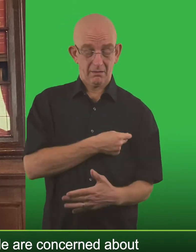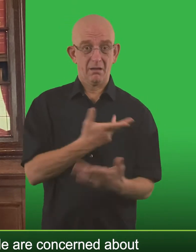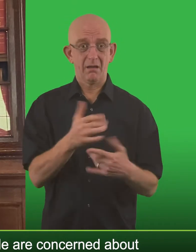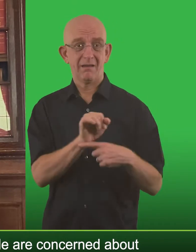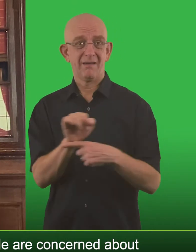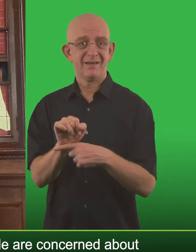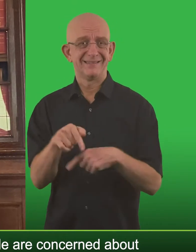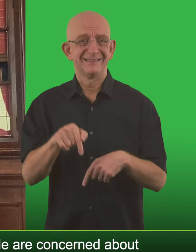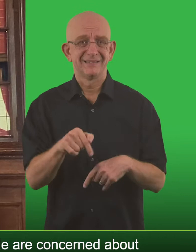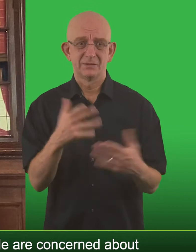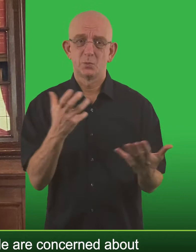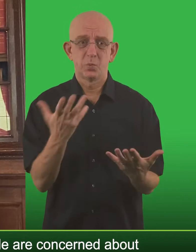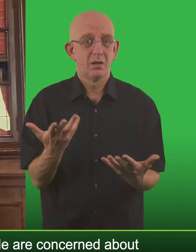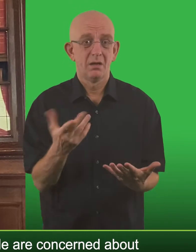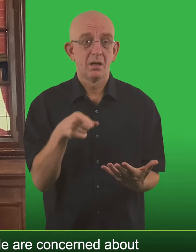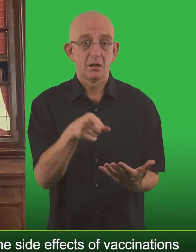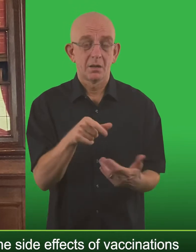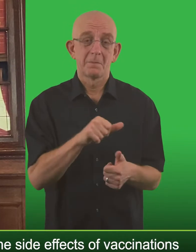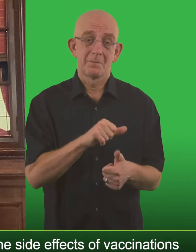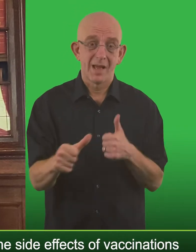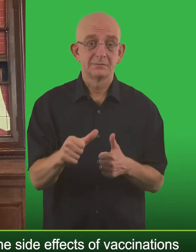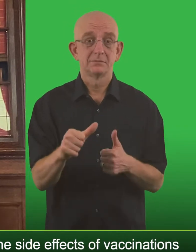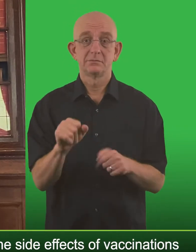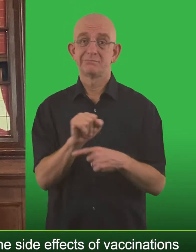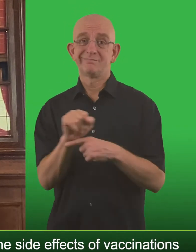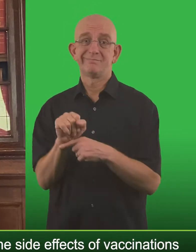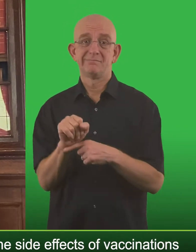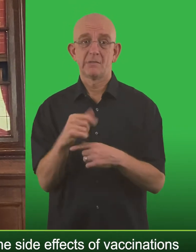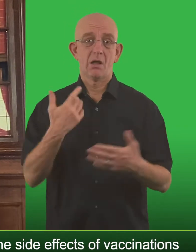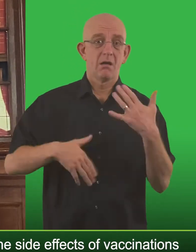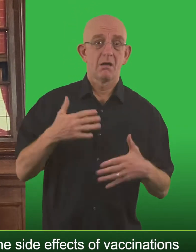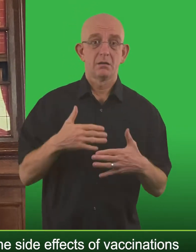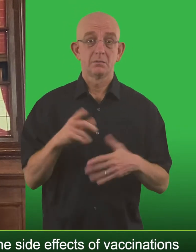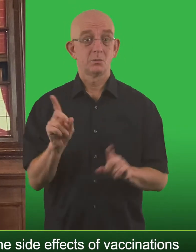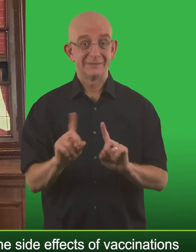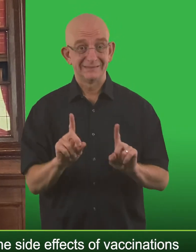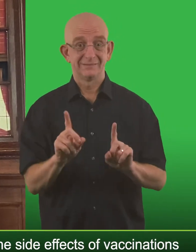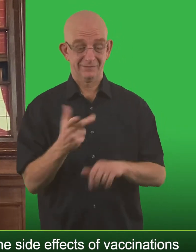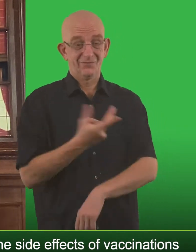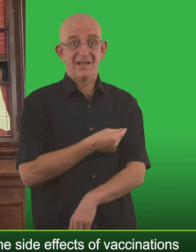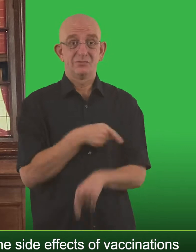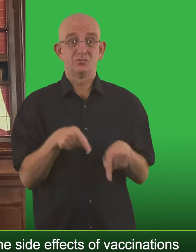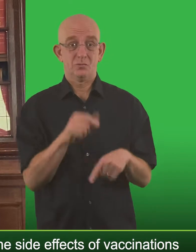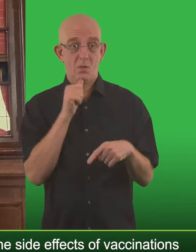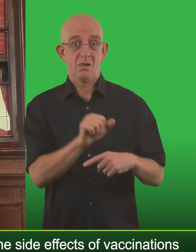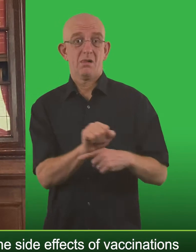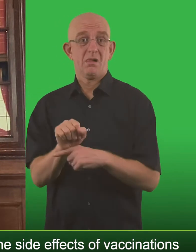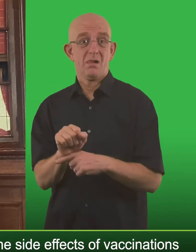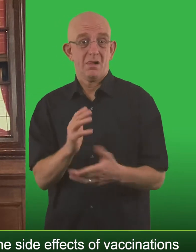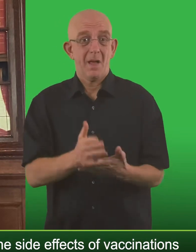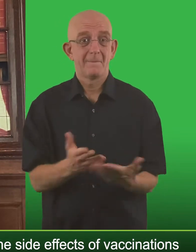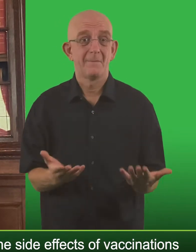if you're infected. So the best way to reduce the what would be the side effect